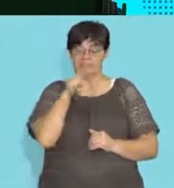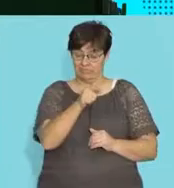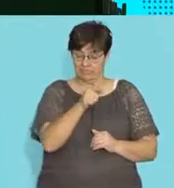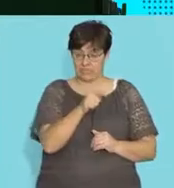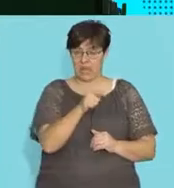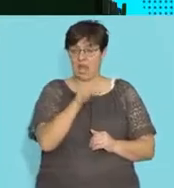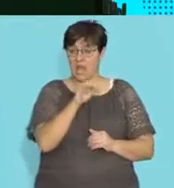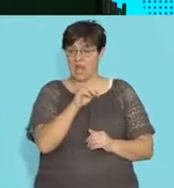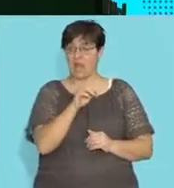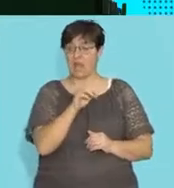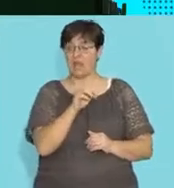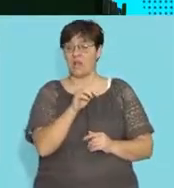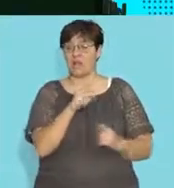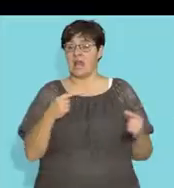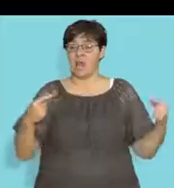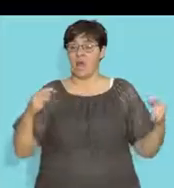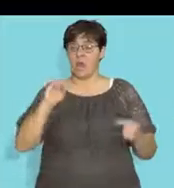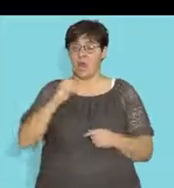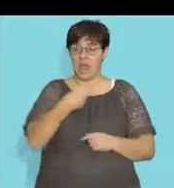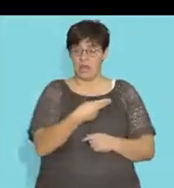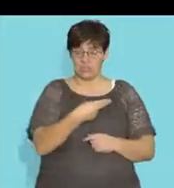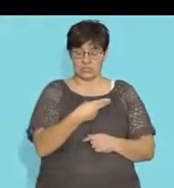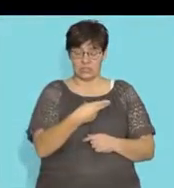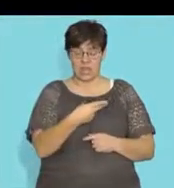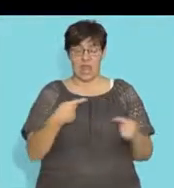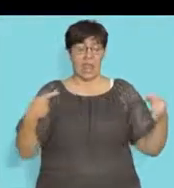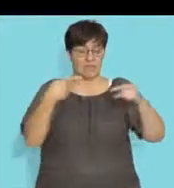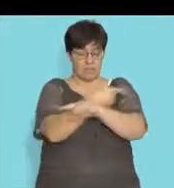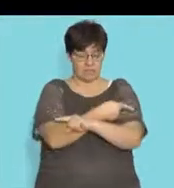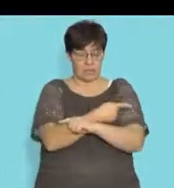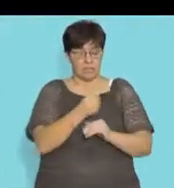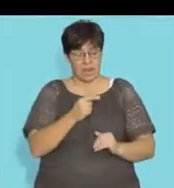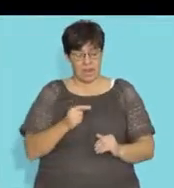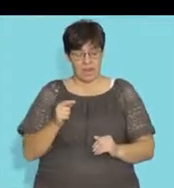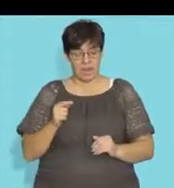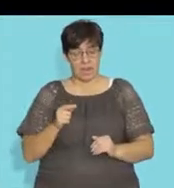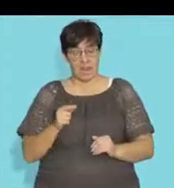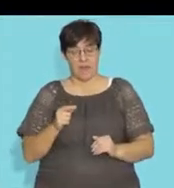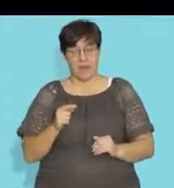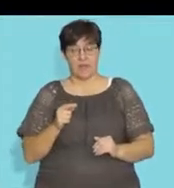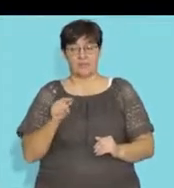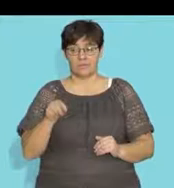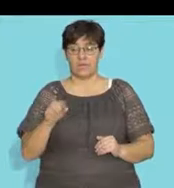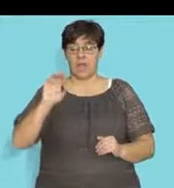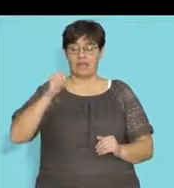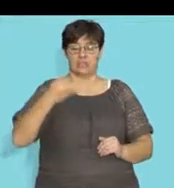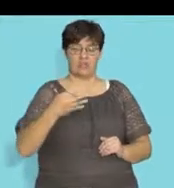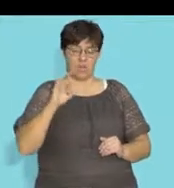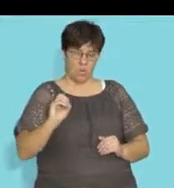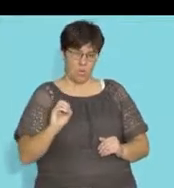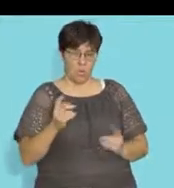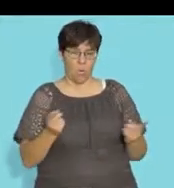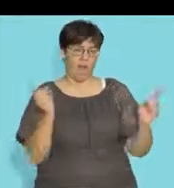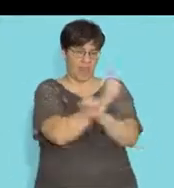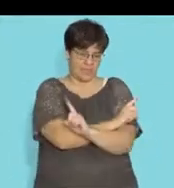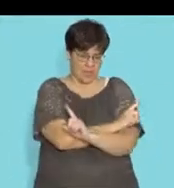ion concentration is inversely proportional to your hydronium ion concentration. Or you can